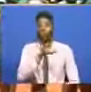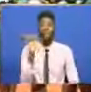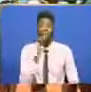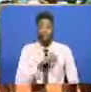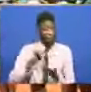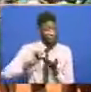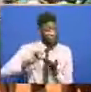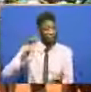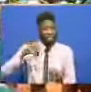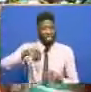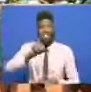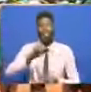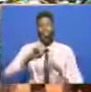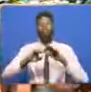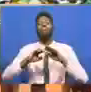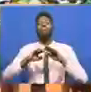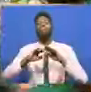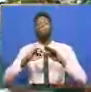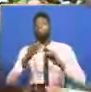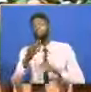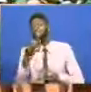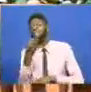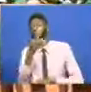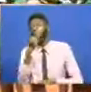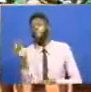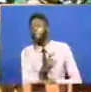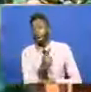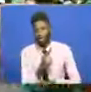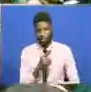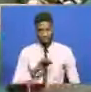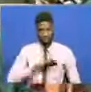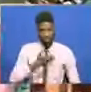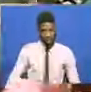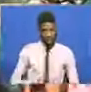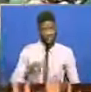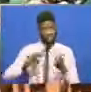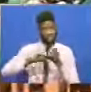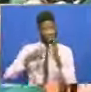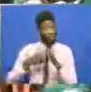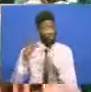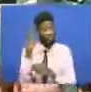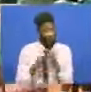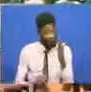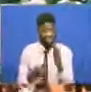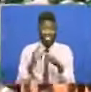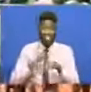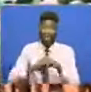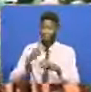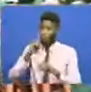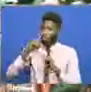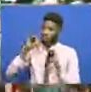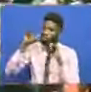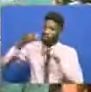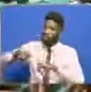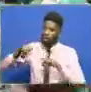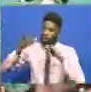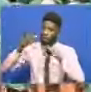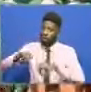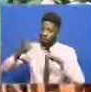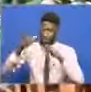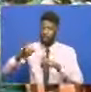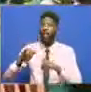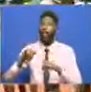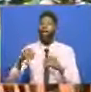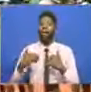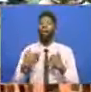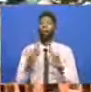actually under 3 months pregnant. So that basically tells you that the stay they've actually had at home has a direct